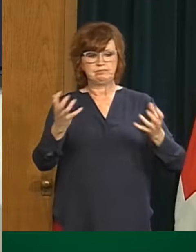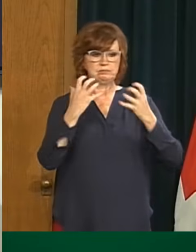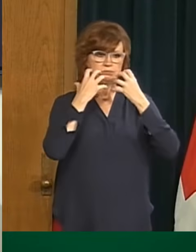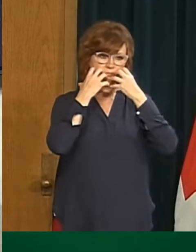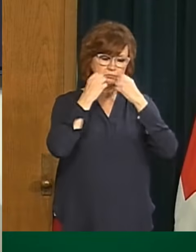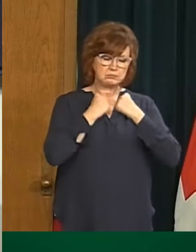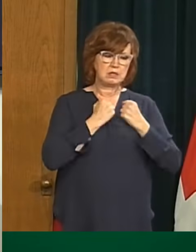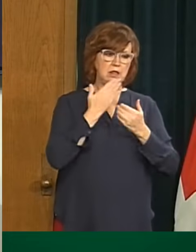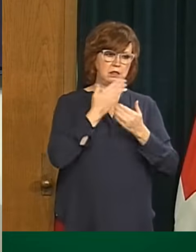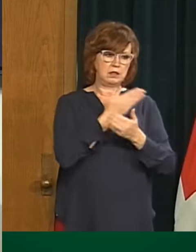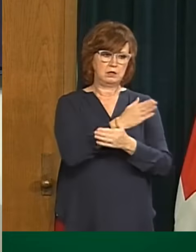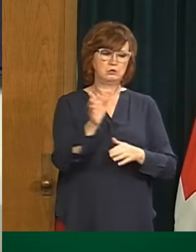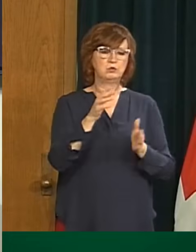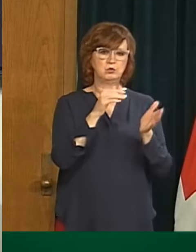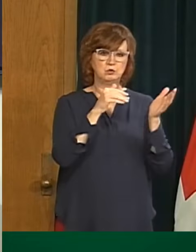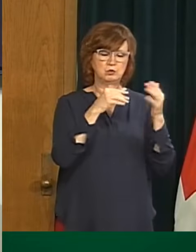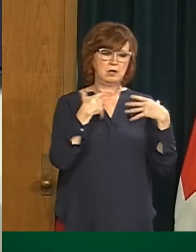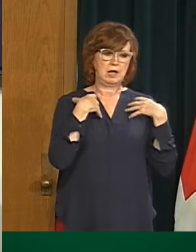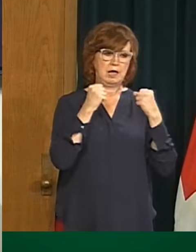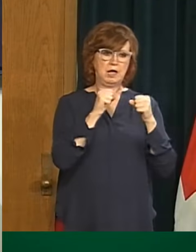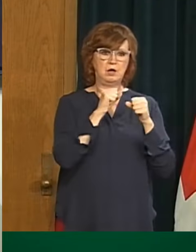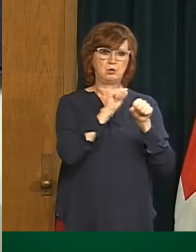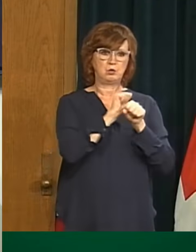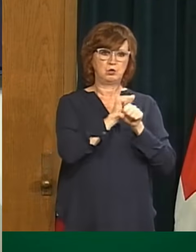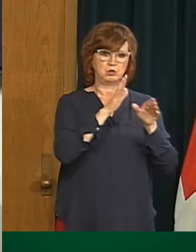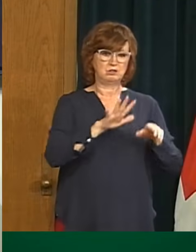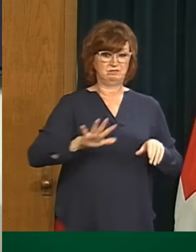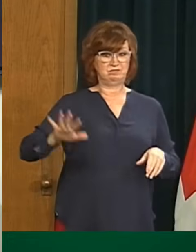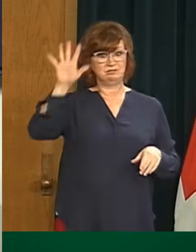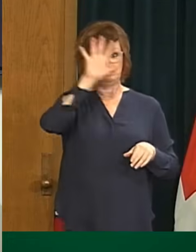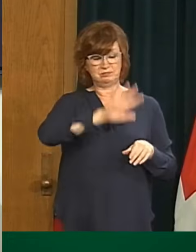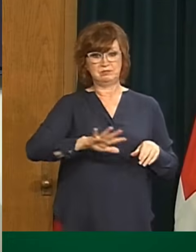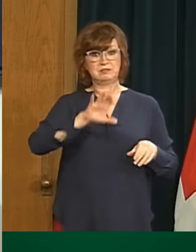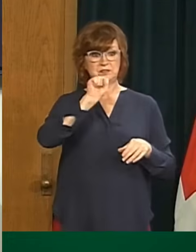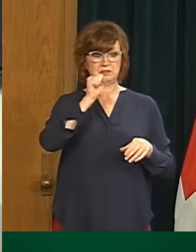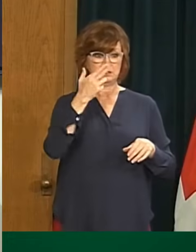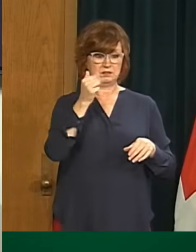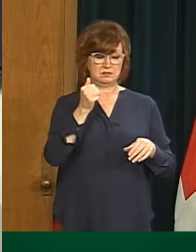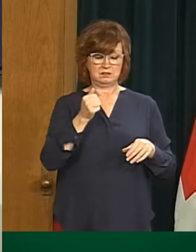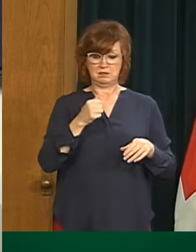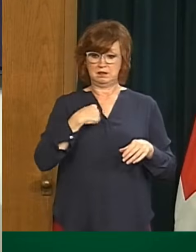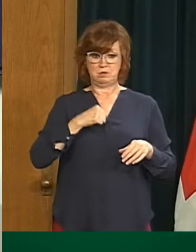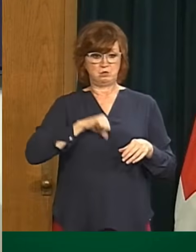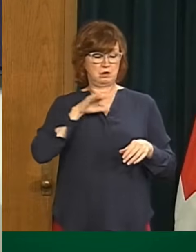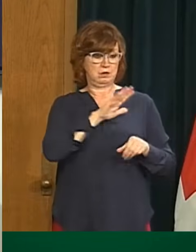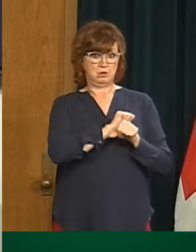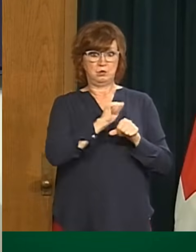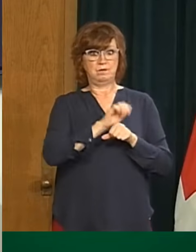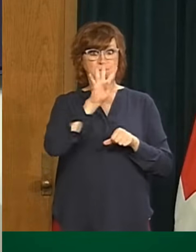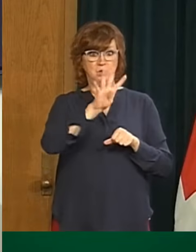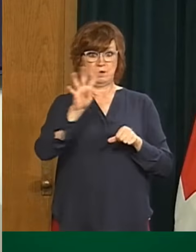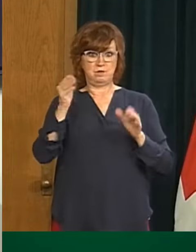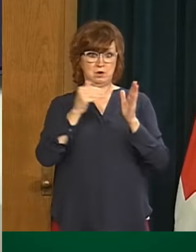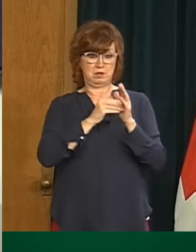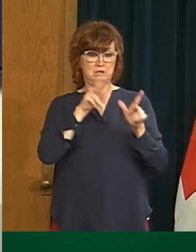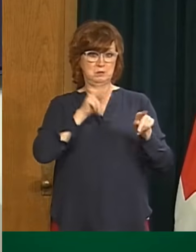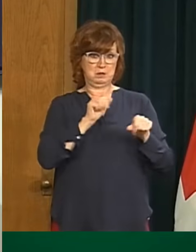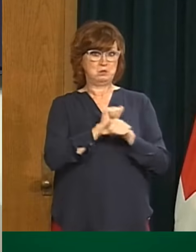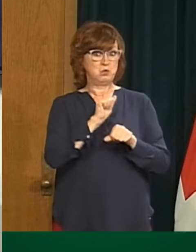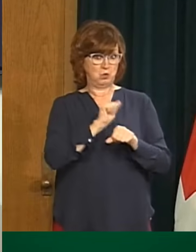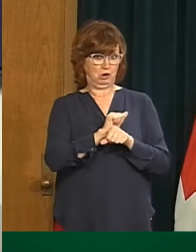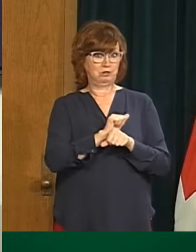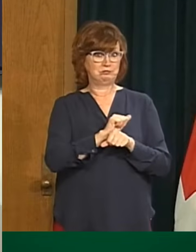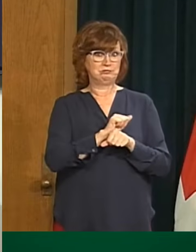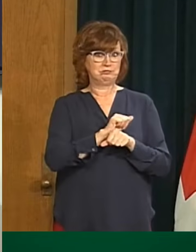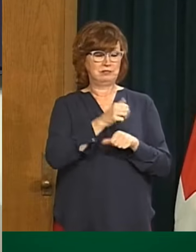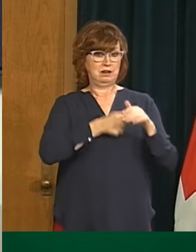Health Authority has a team of 44,000 strong, and we're very proud of the job they do each and every day. I'd also like to start by acknowledging the concerns expressed over the